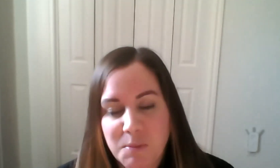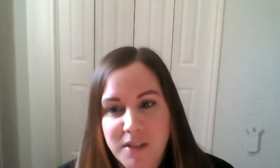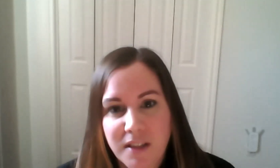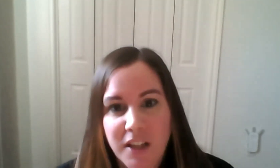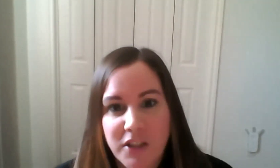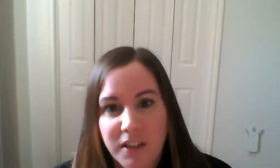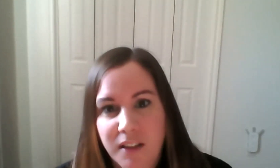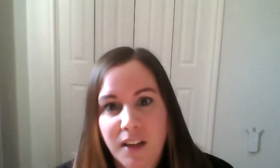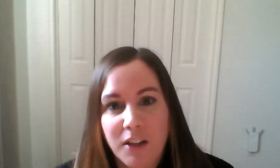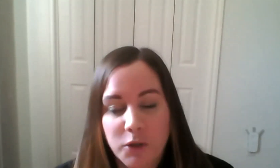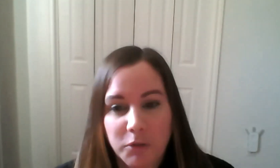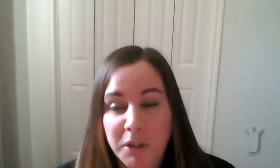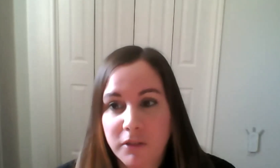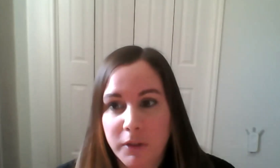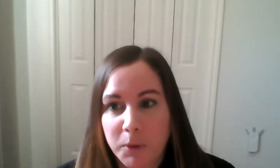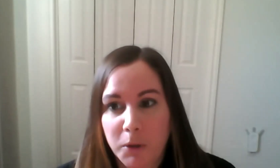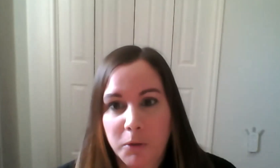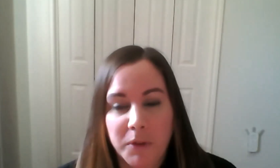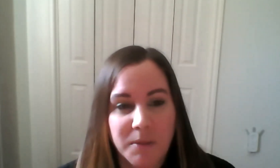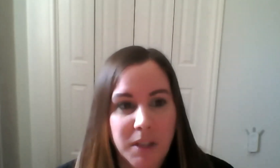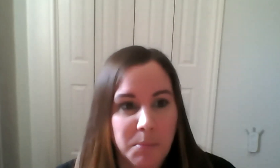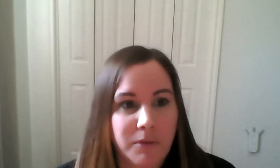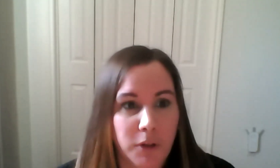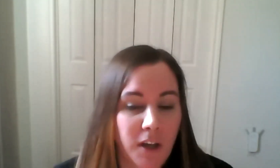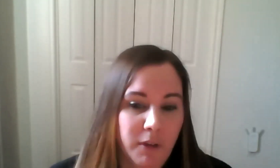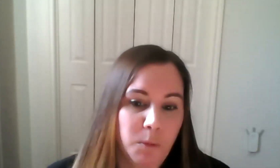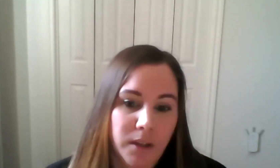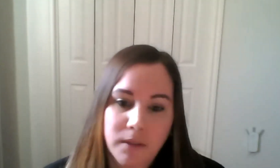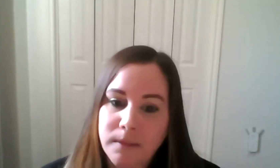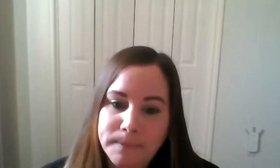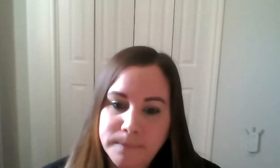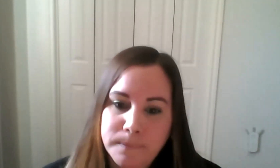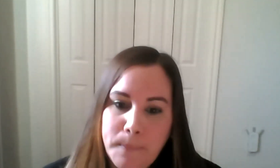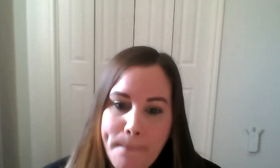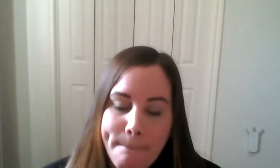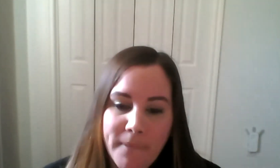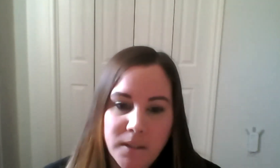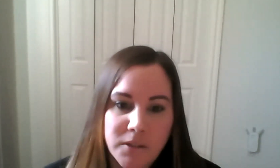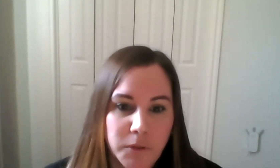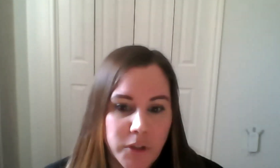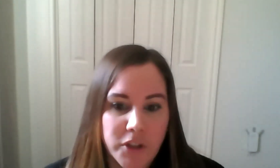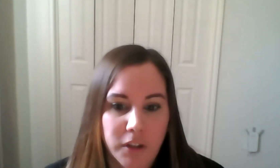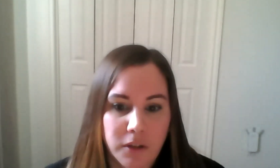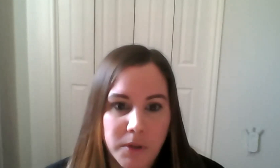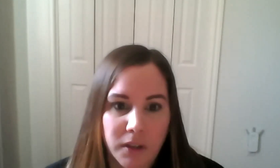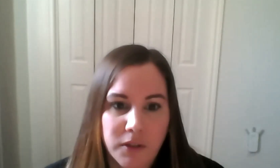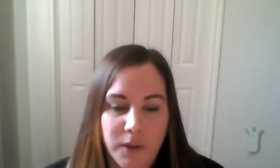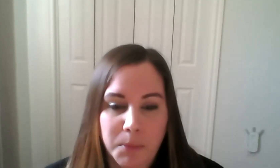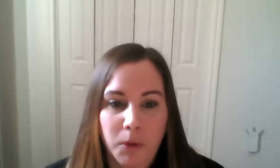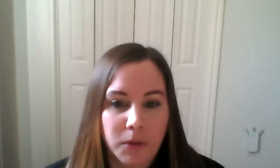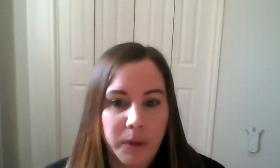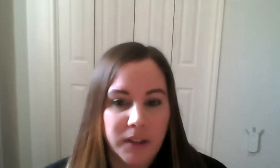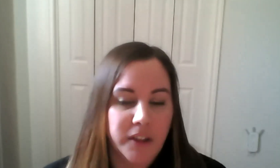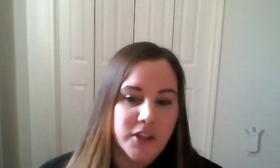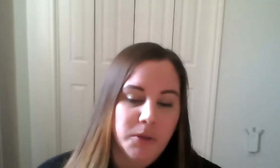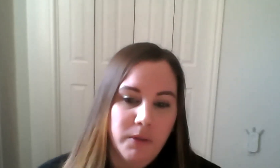make this presentation sort of middle of the road with some tips for everyone. So I've just shared the results of the